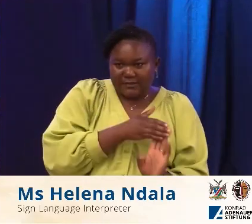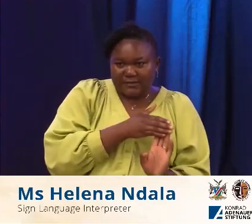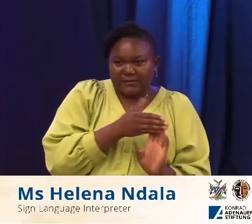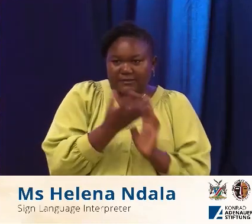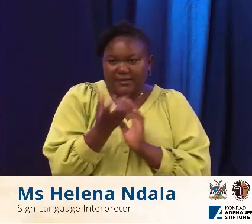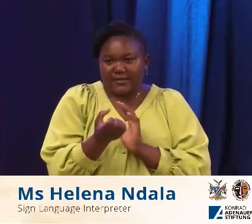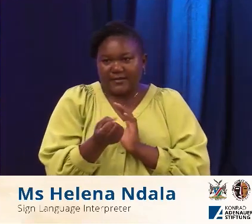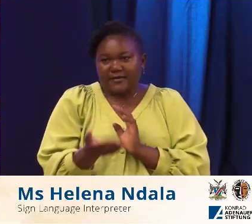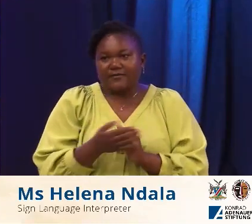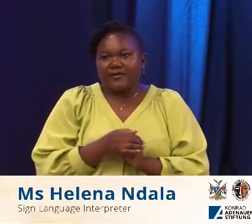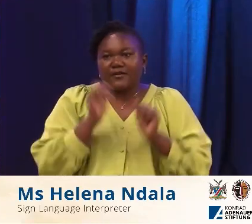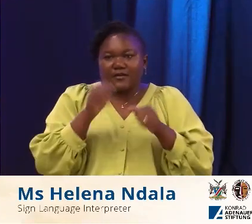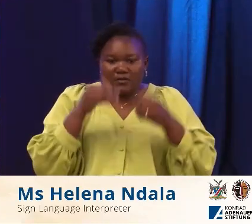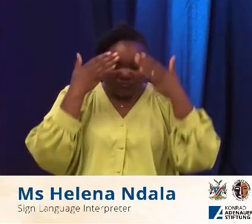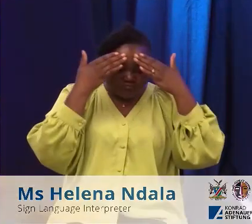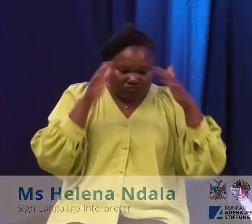safety, welfare